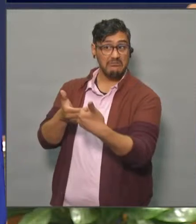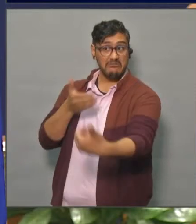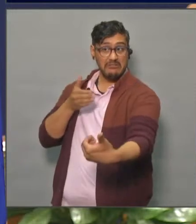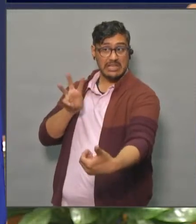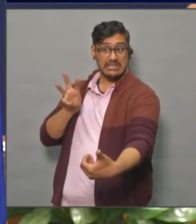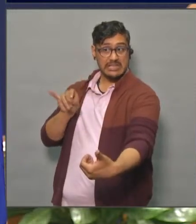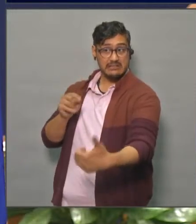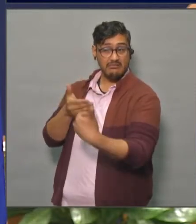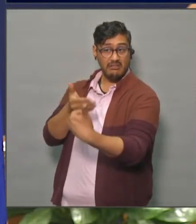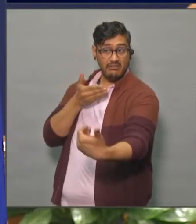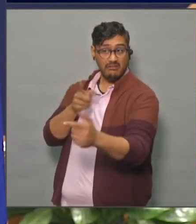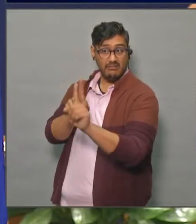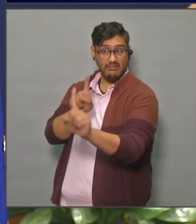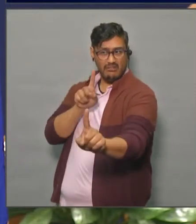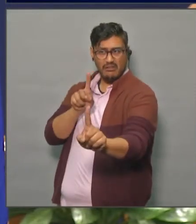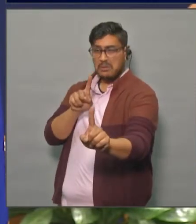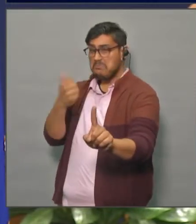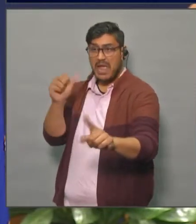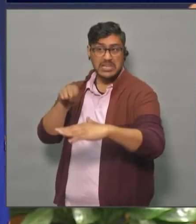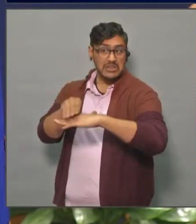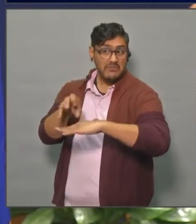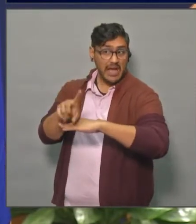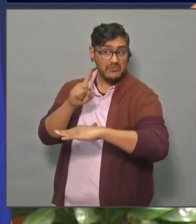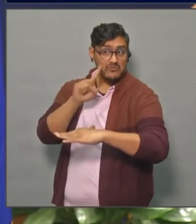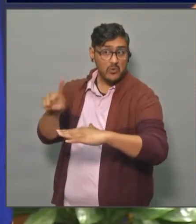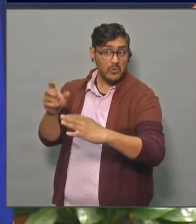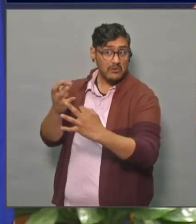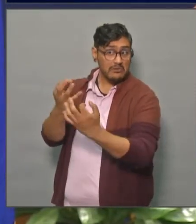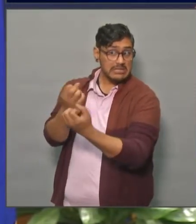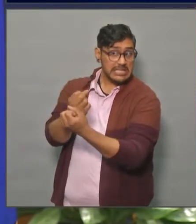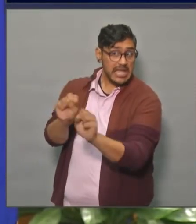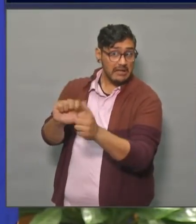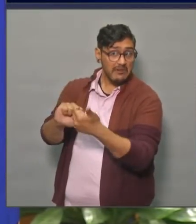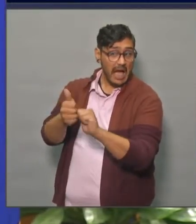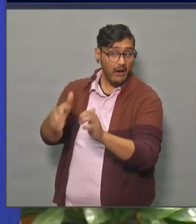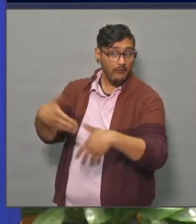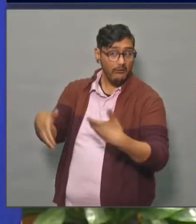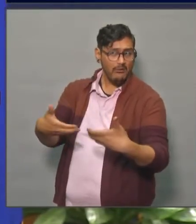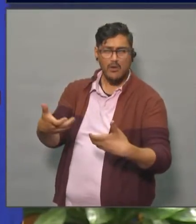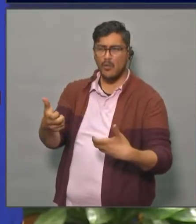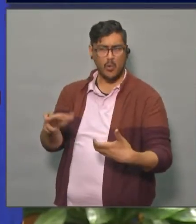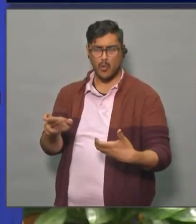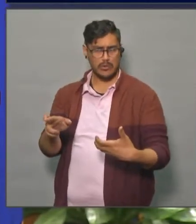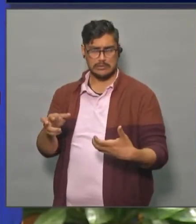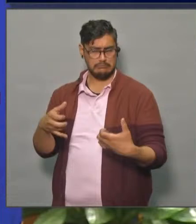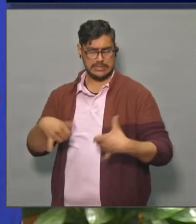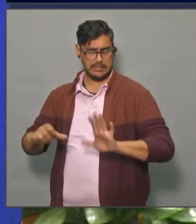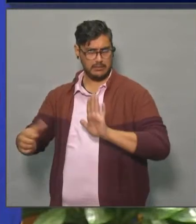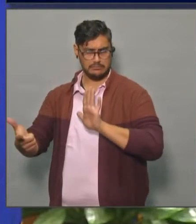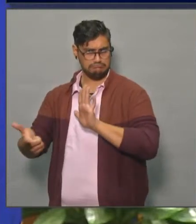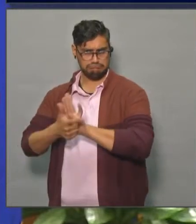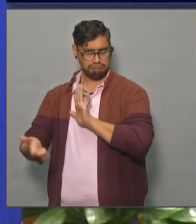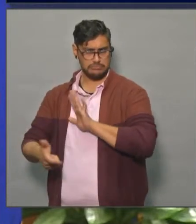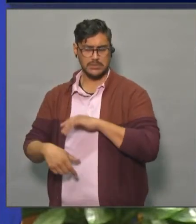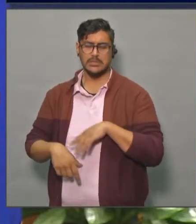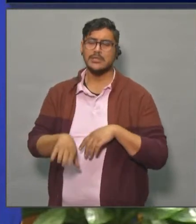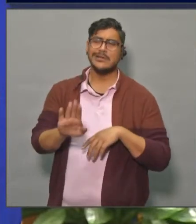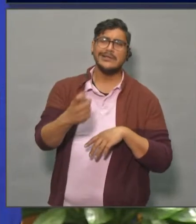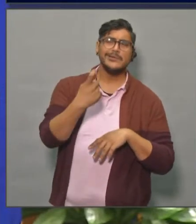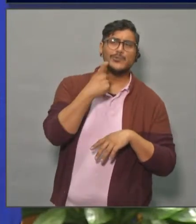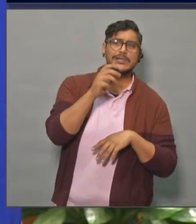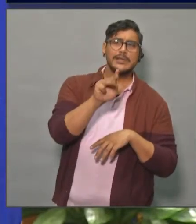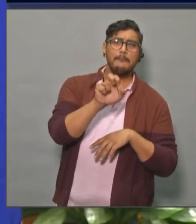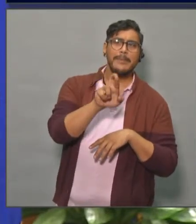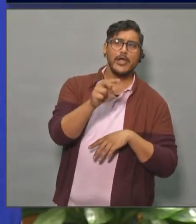do you have any advice on how to do it safely, or is it still dangerous? And then my second question is, Mayor Garcetti's order for the city of LA